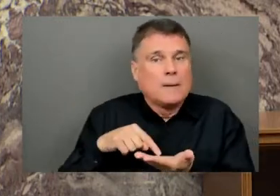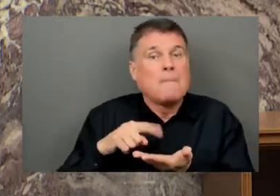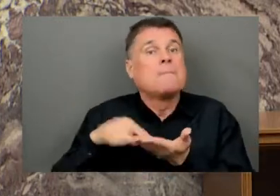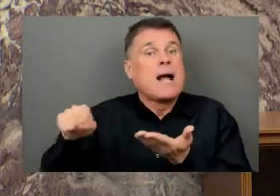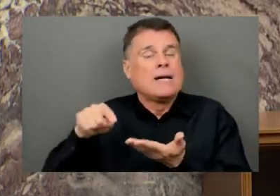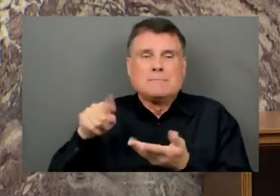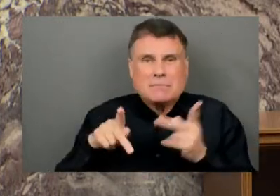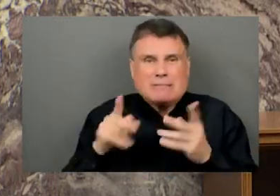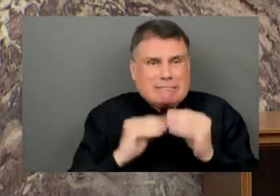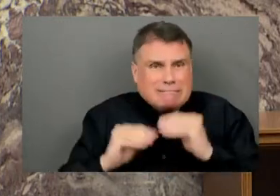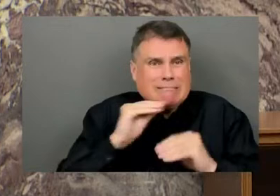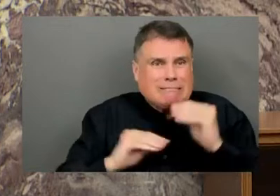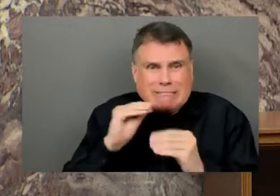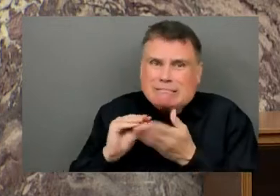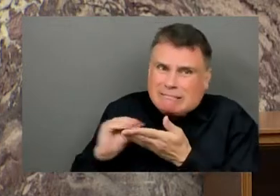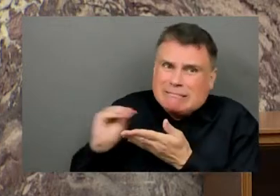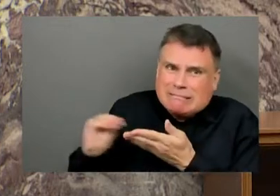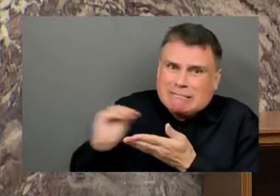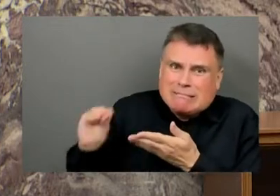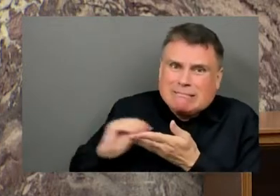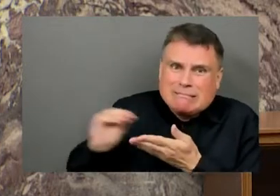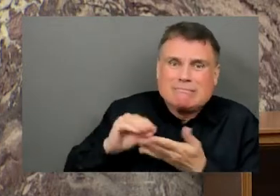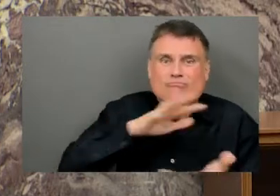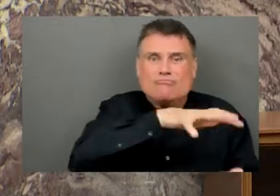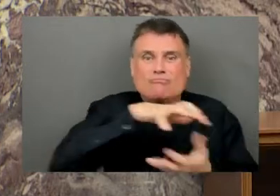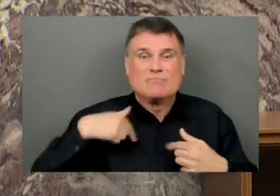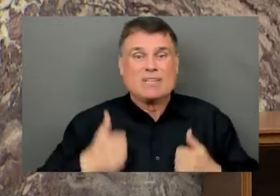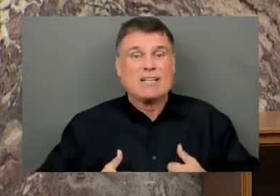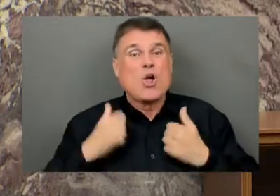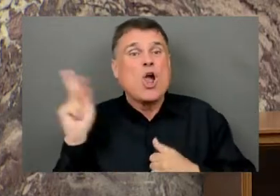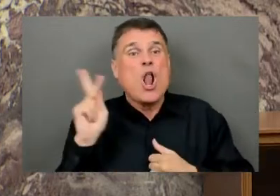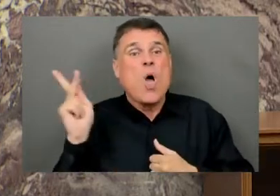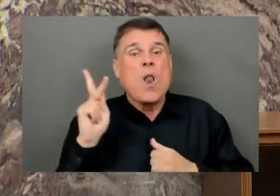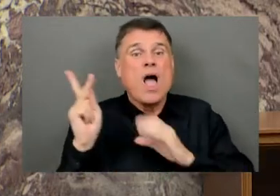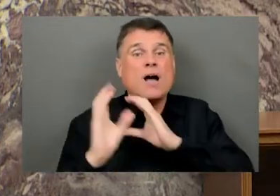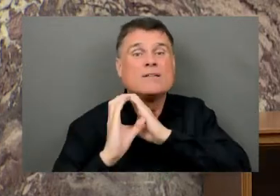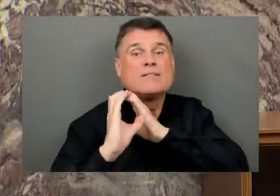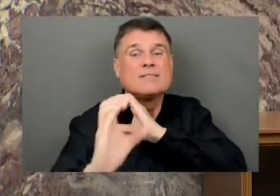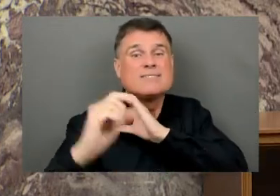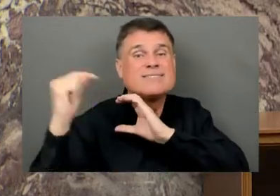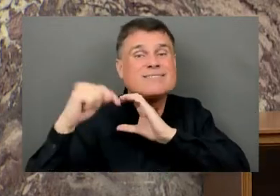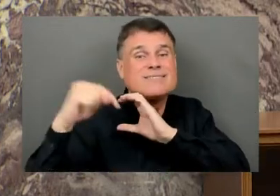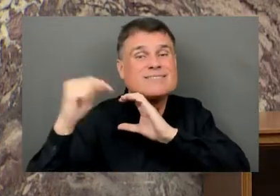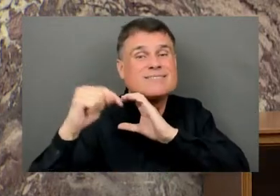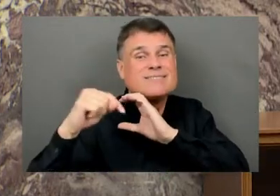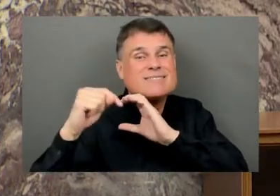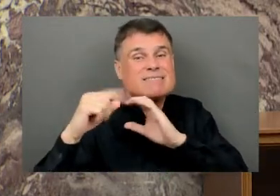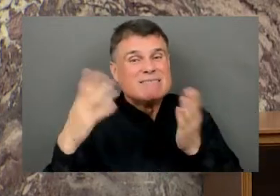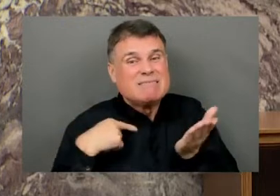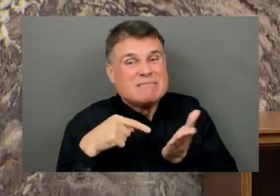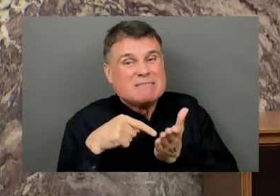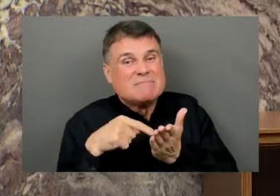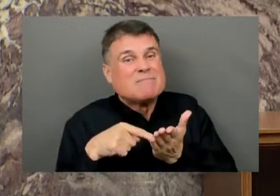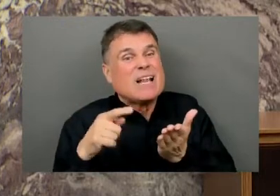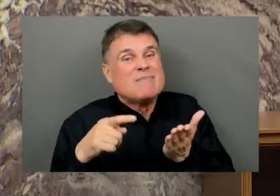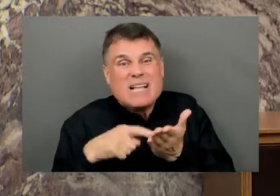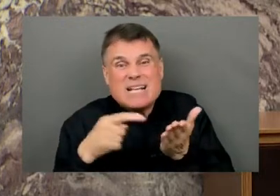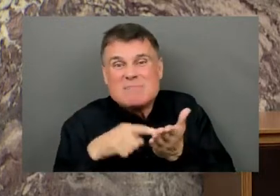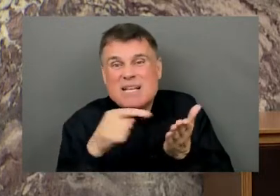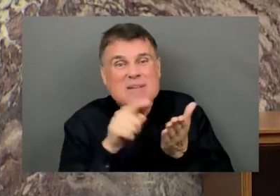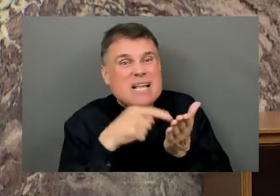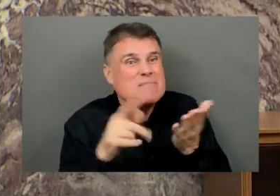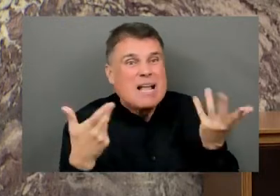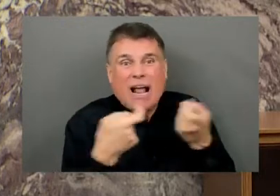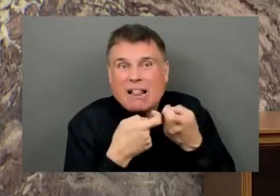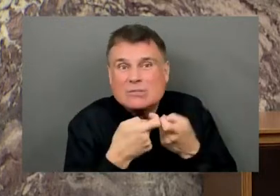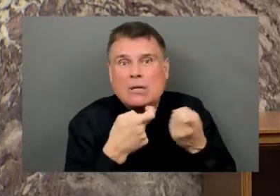and I quote, "We pay, but we get no rebates. The middle class are going to be financially driven